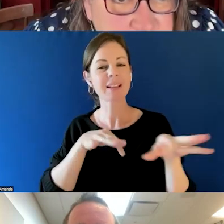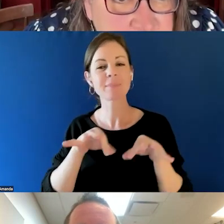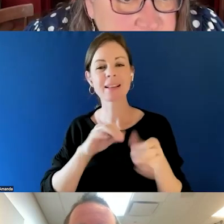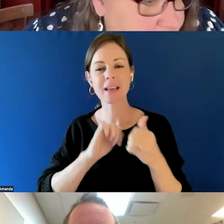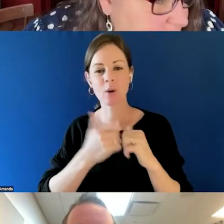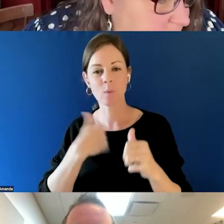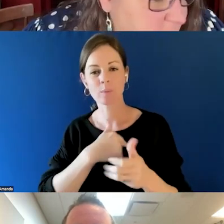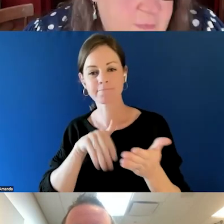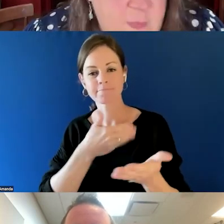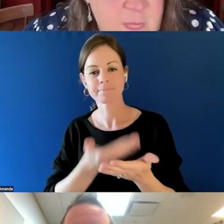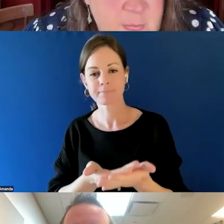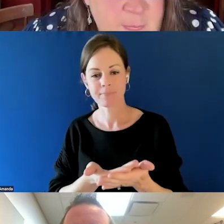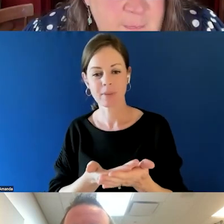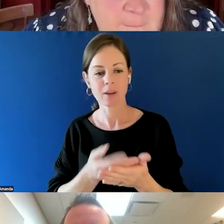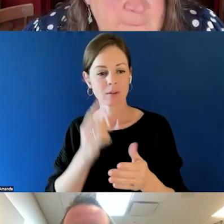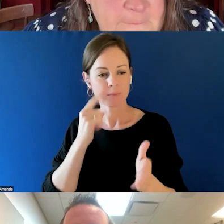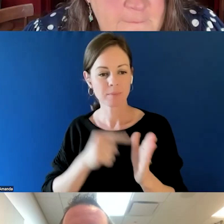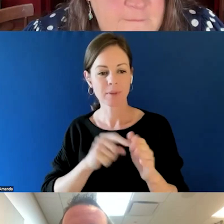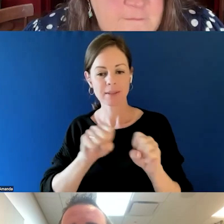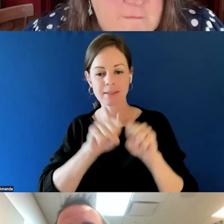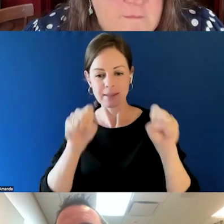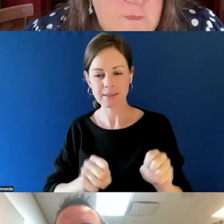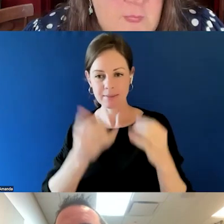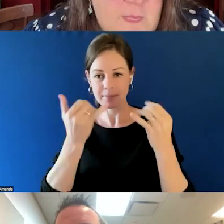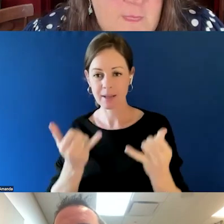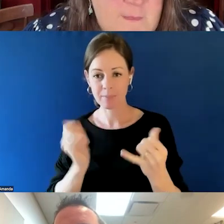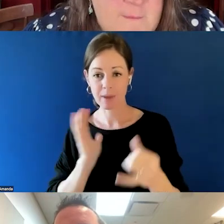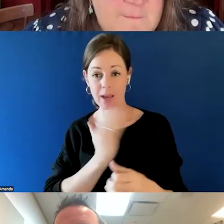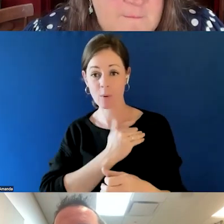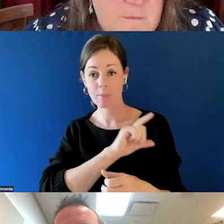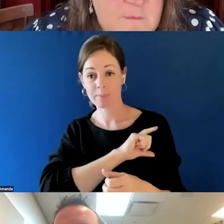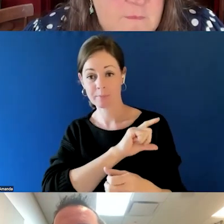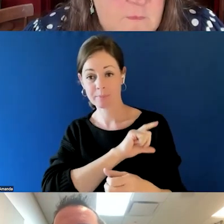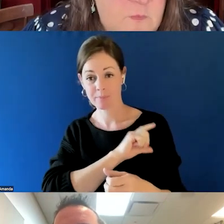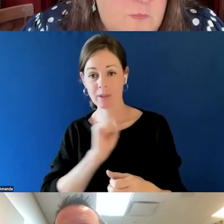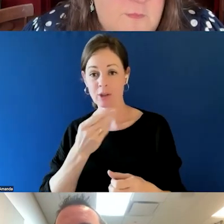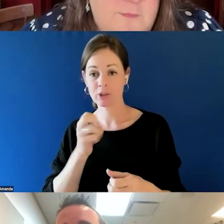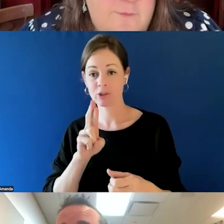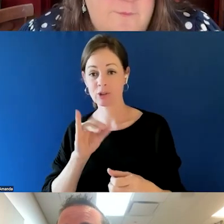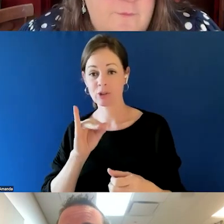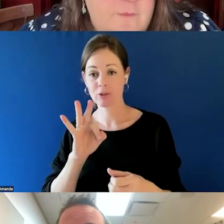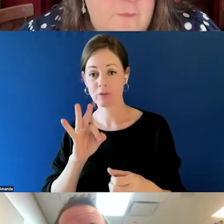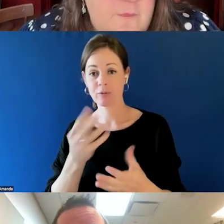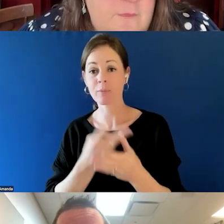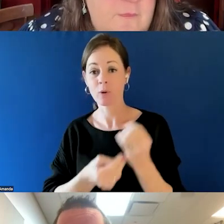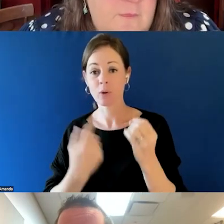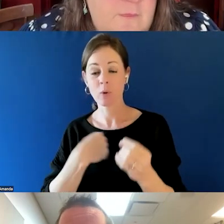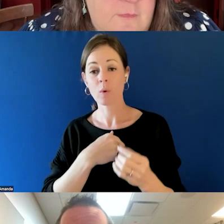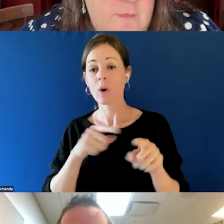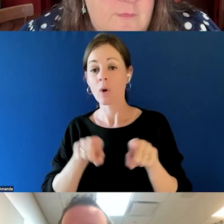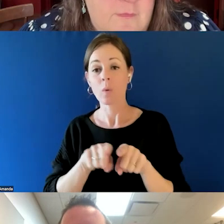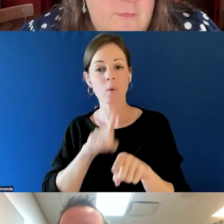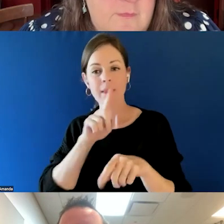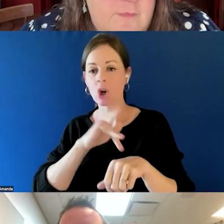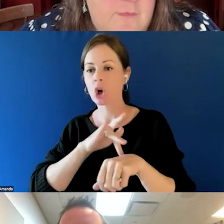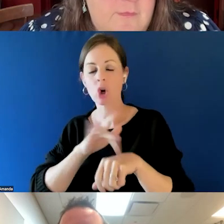are today, looking at the system that we have now, is our police department and our sheriff's department here in Tucson. We always had, like, we were early adopters